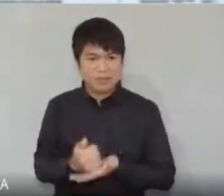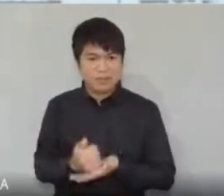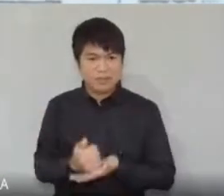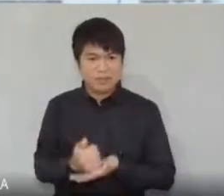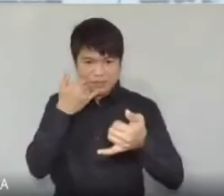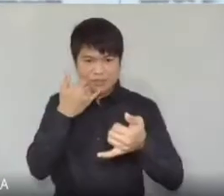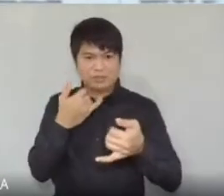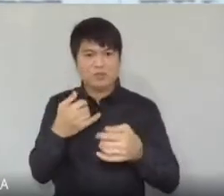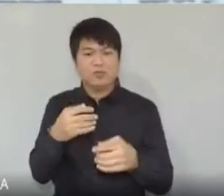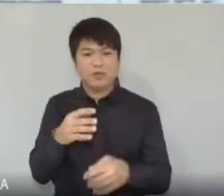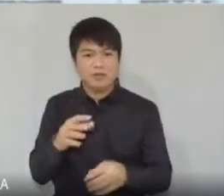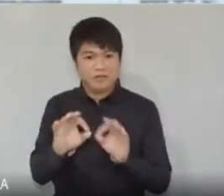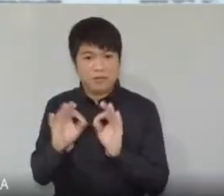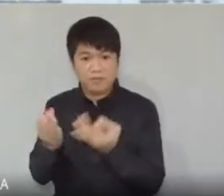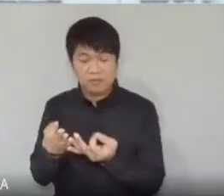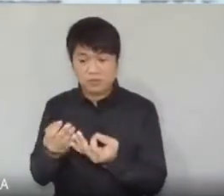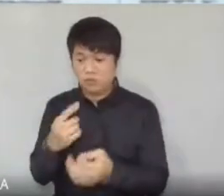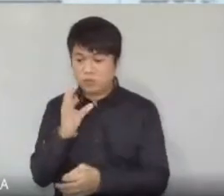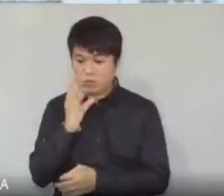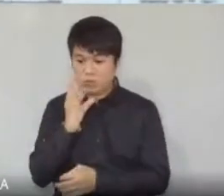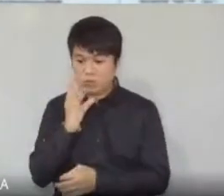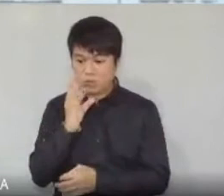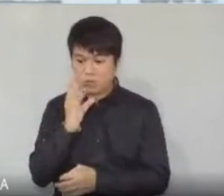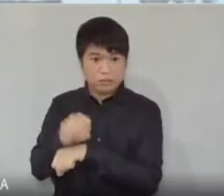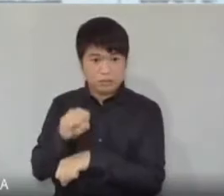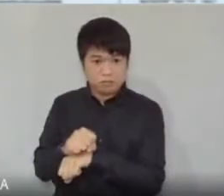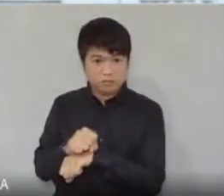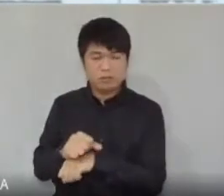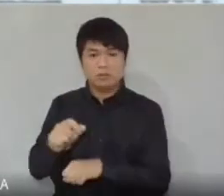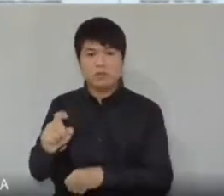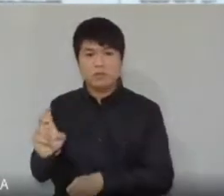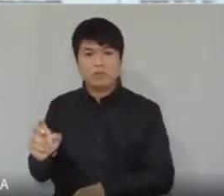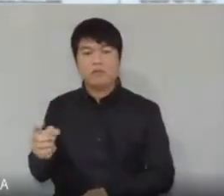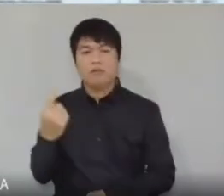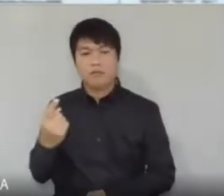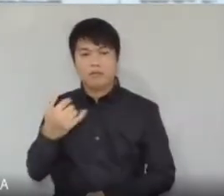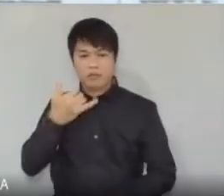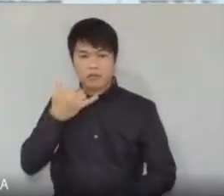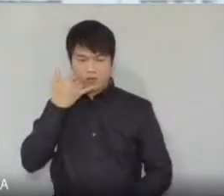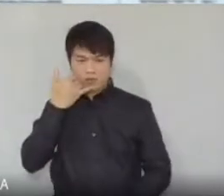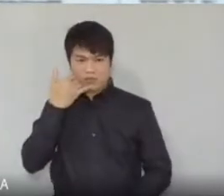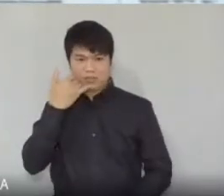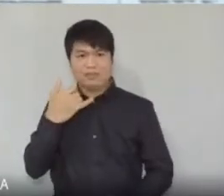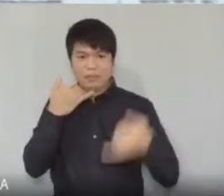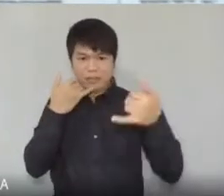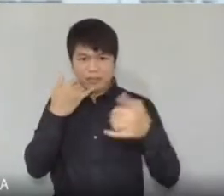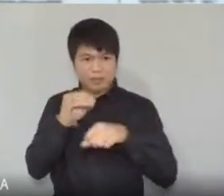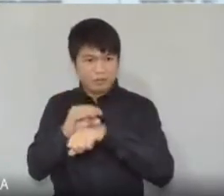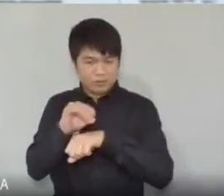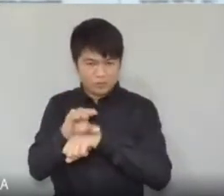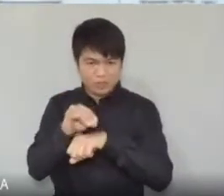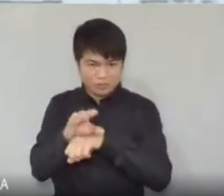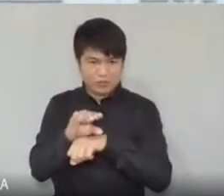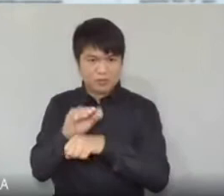queries or referrals is also through phone or text. Less in time in queuing when we